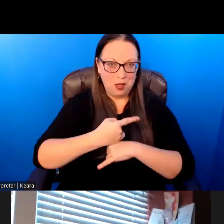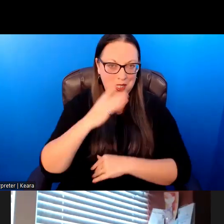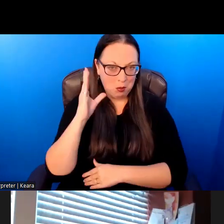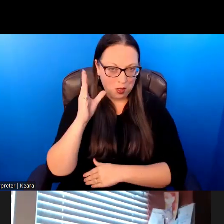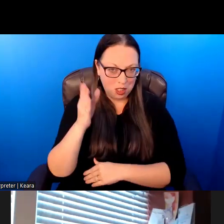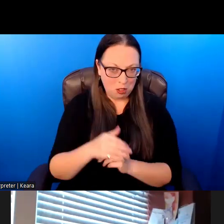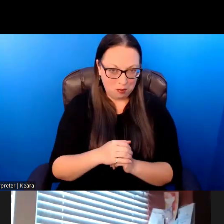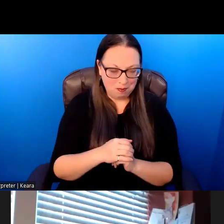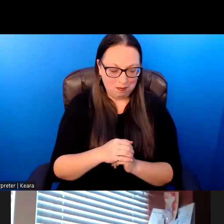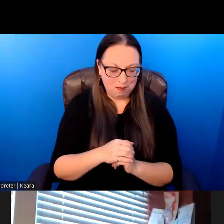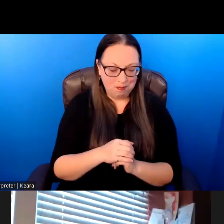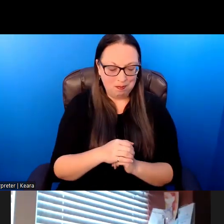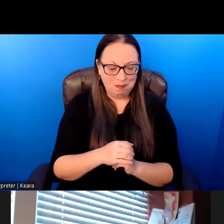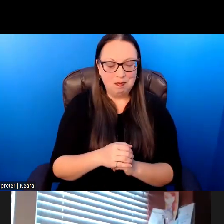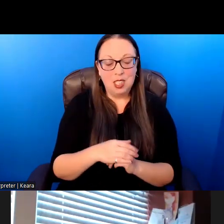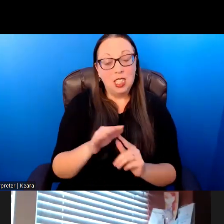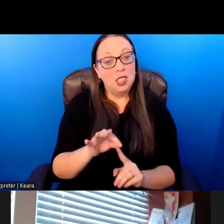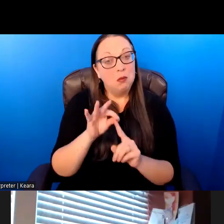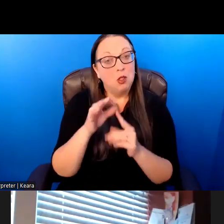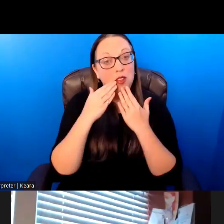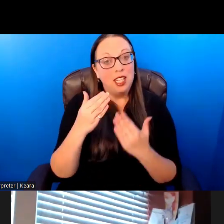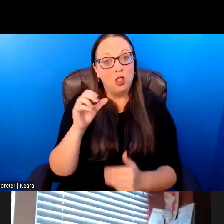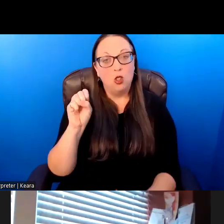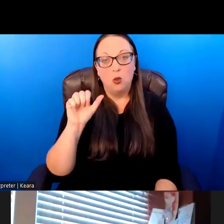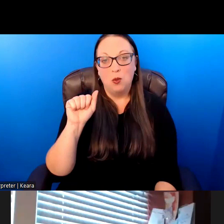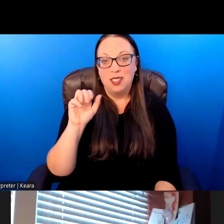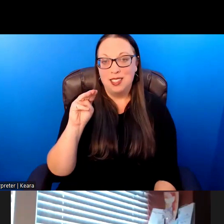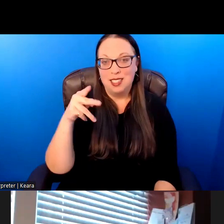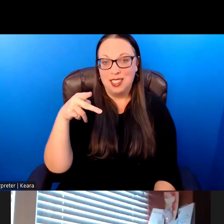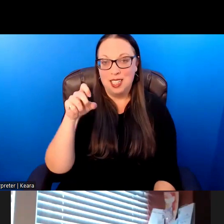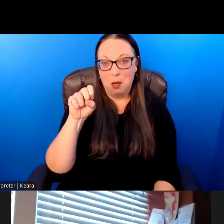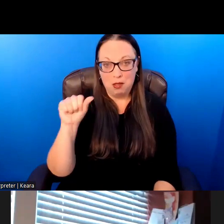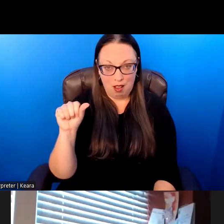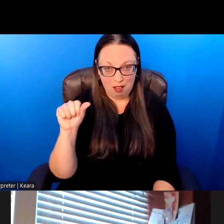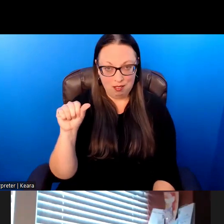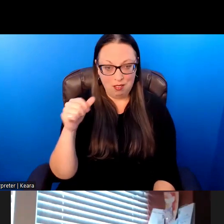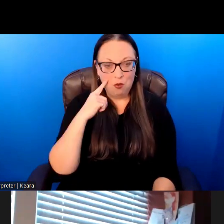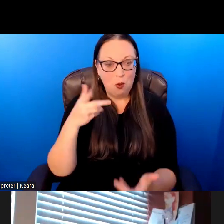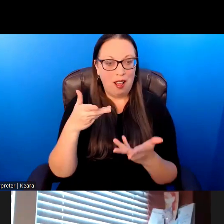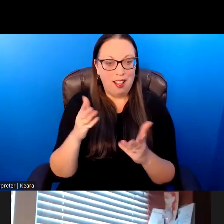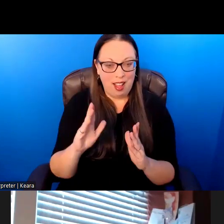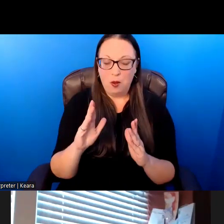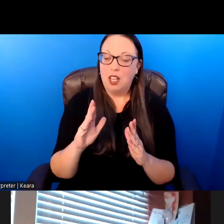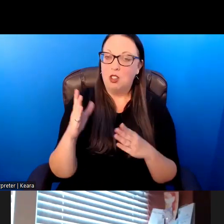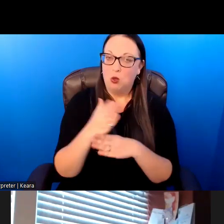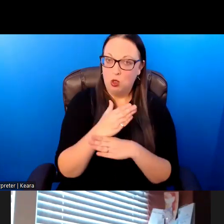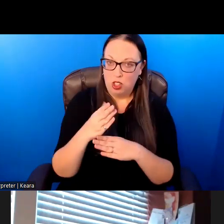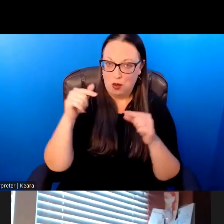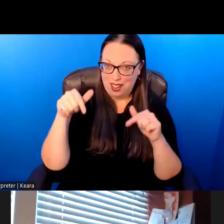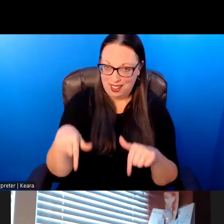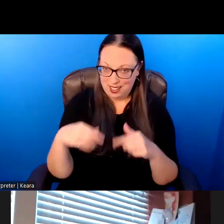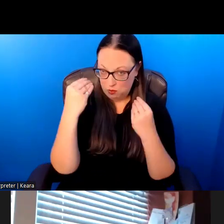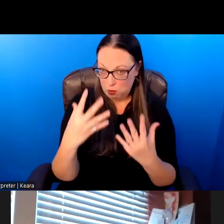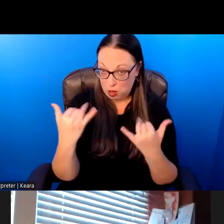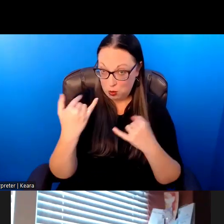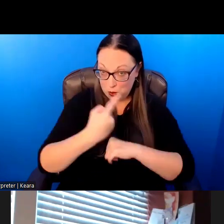like to give a special thanks to SAMHSA for allowing us to share this information with you today. And